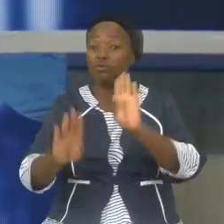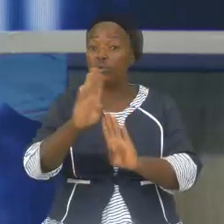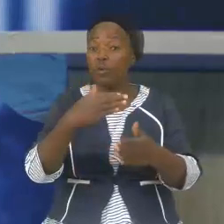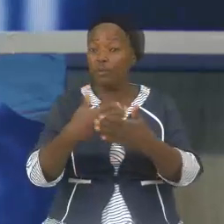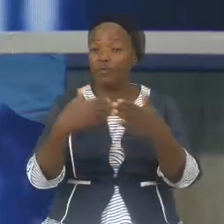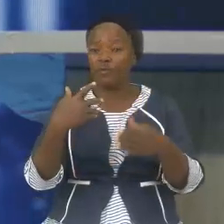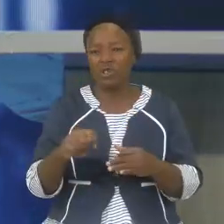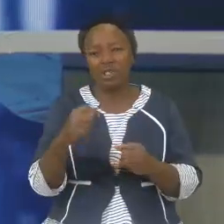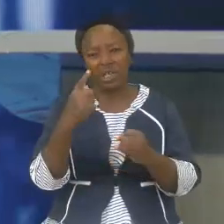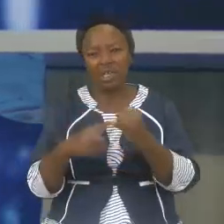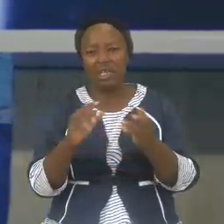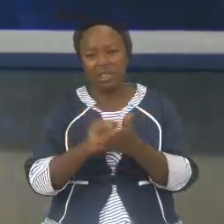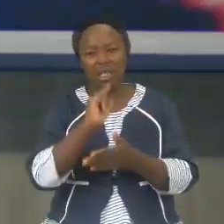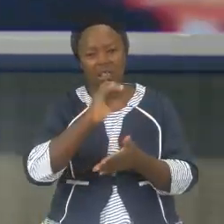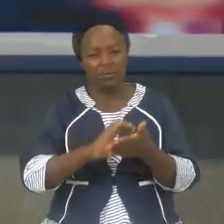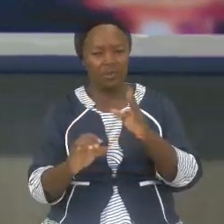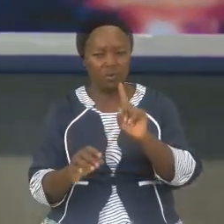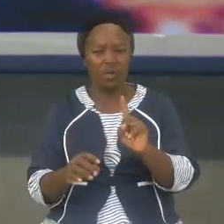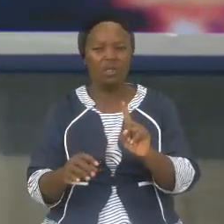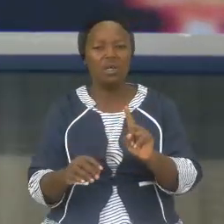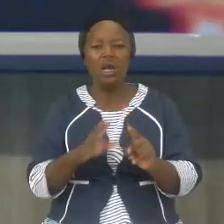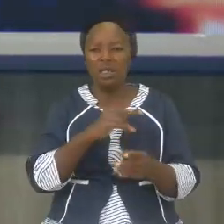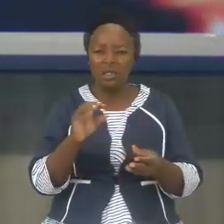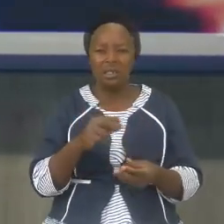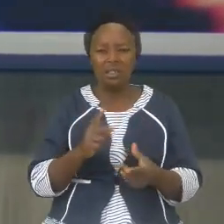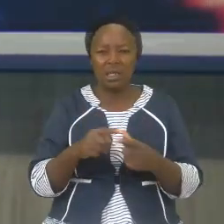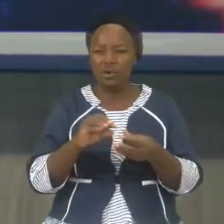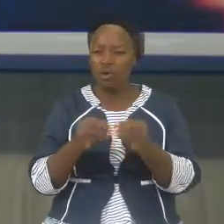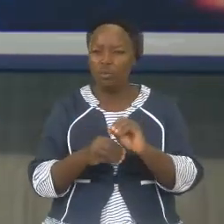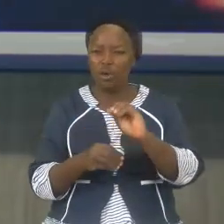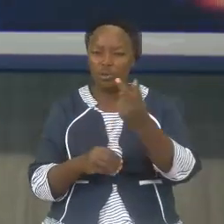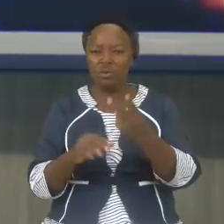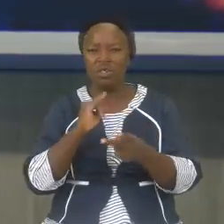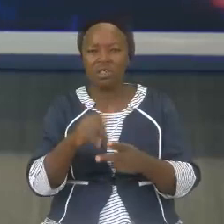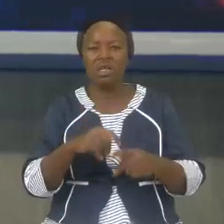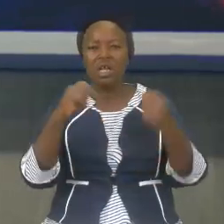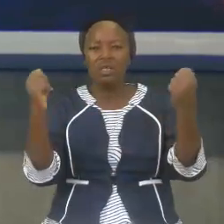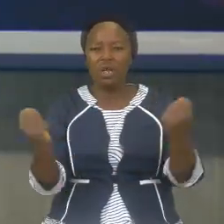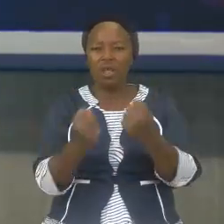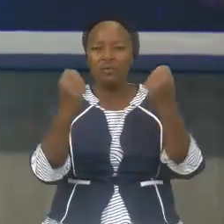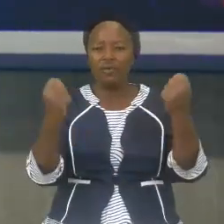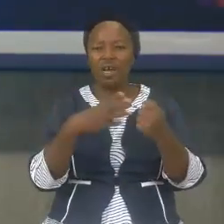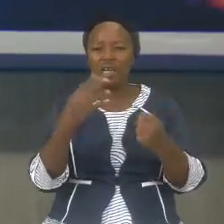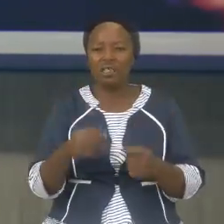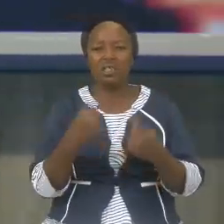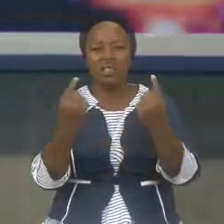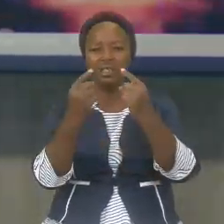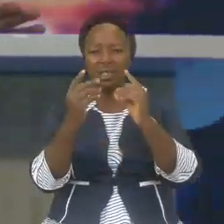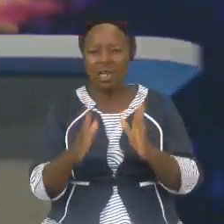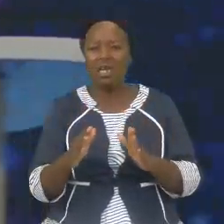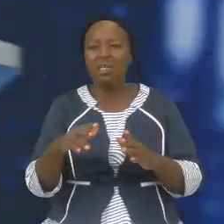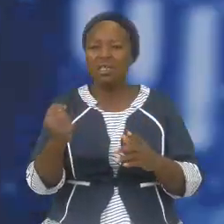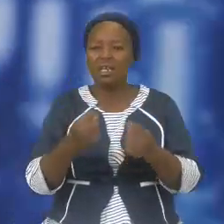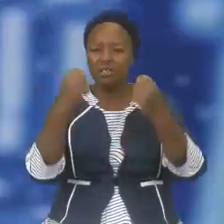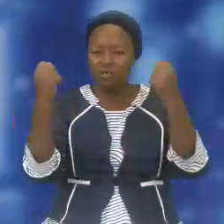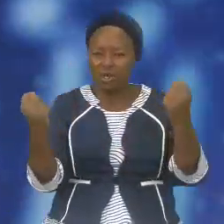end. That's verse one. And then number two is the triumphant and the transgressors. The triumphant